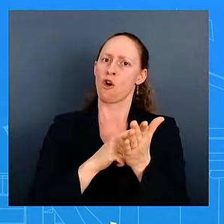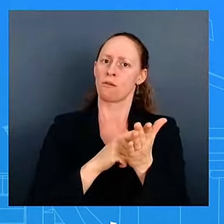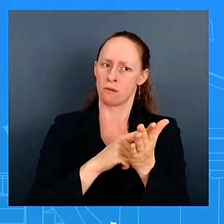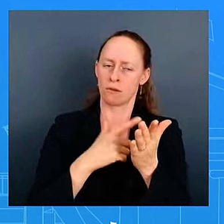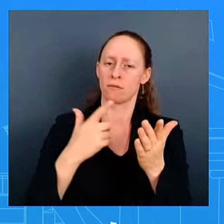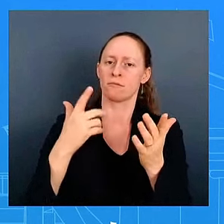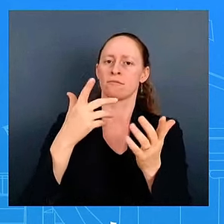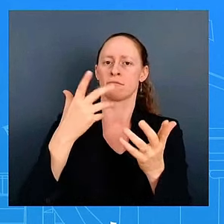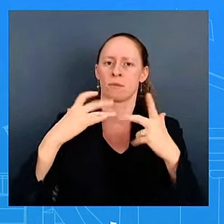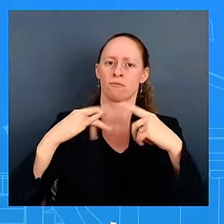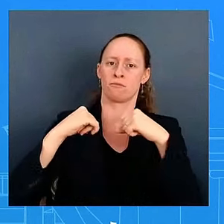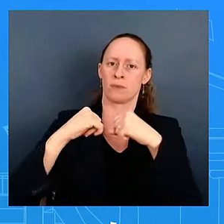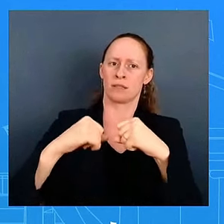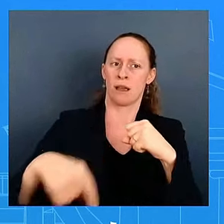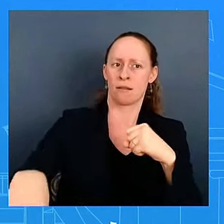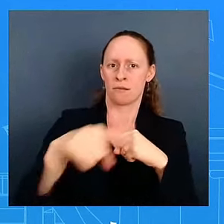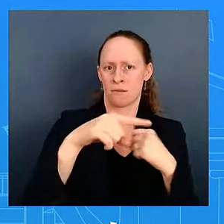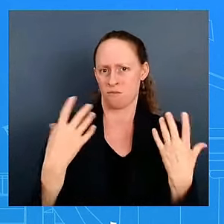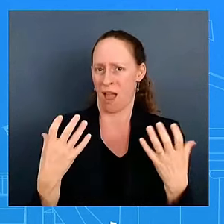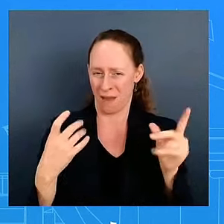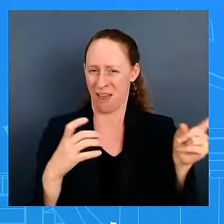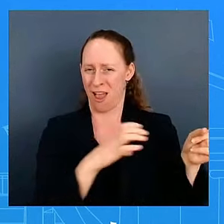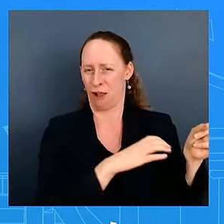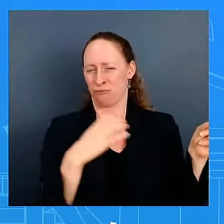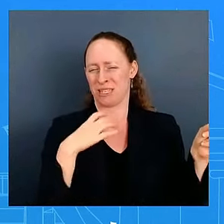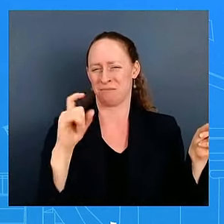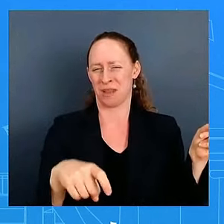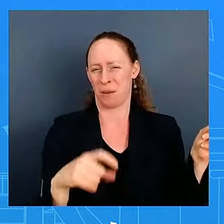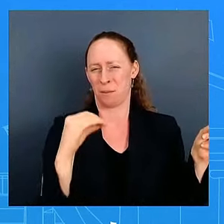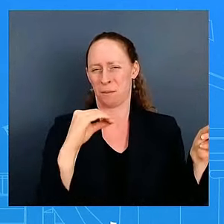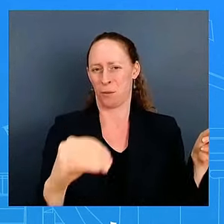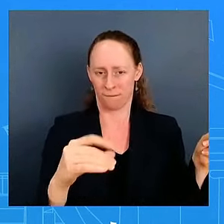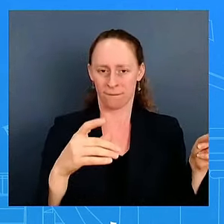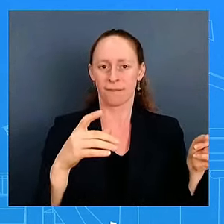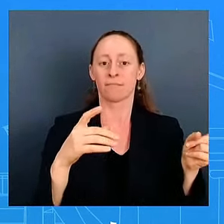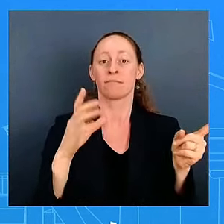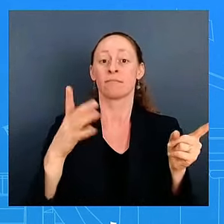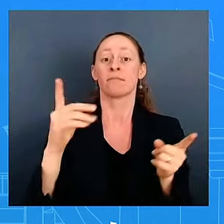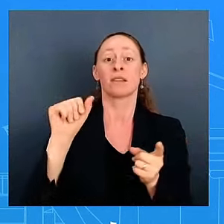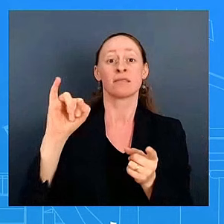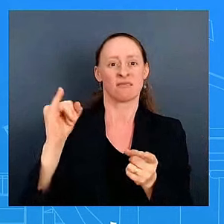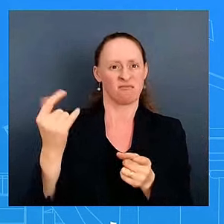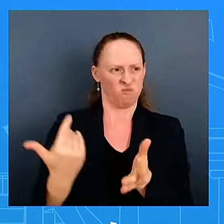cutting edge technology that we need to get our hands on